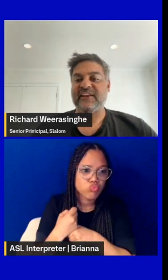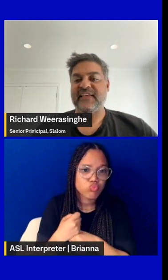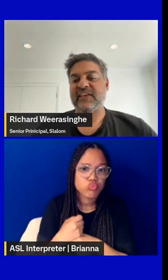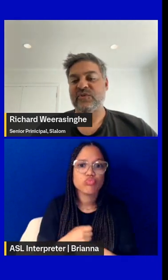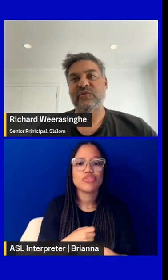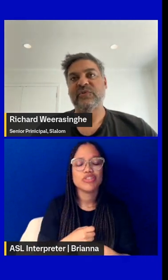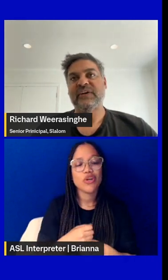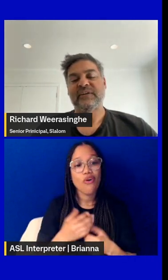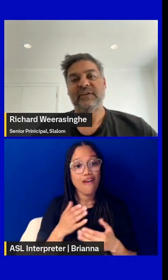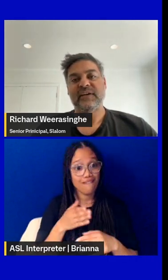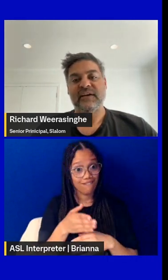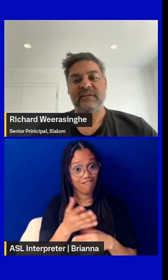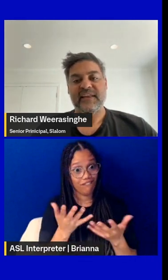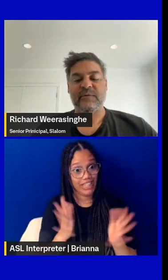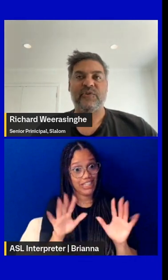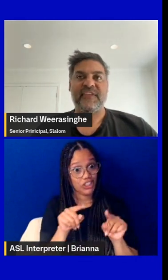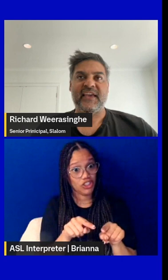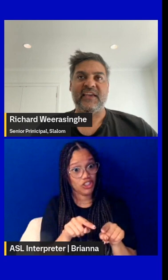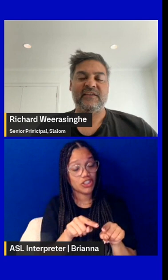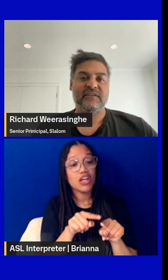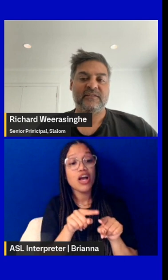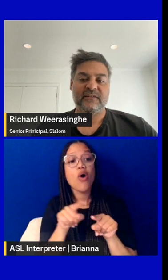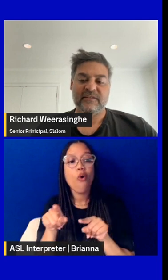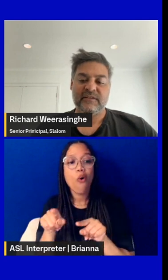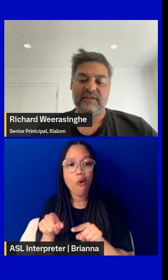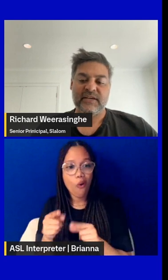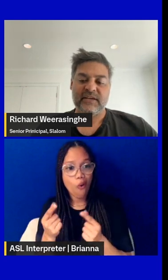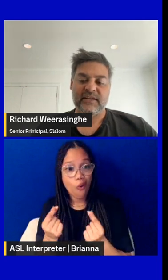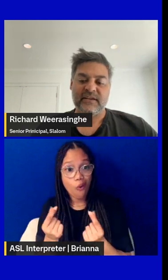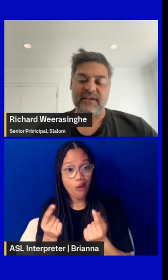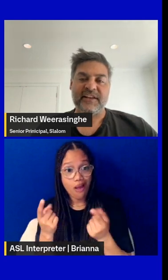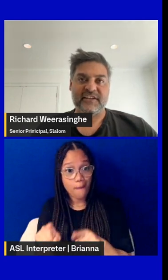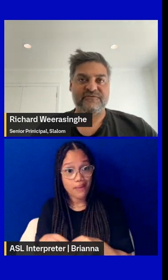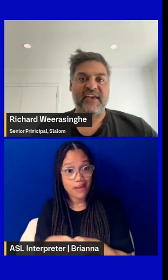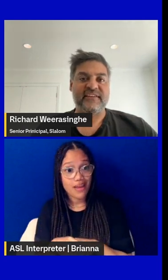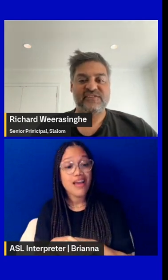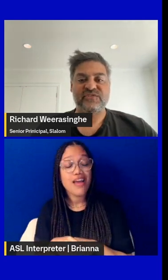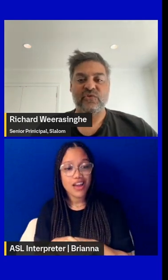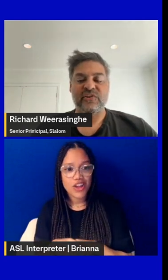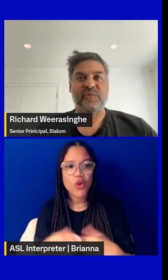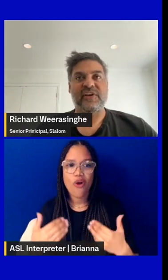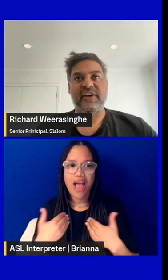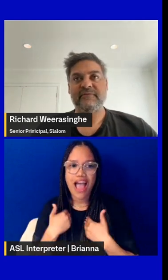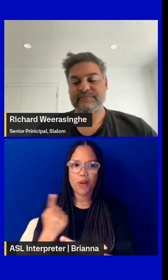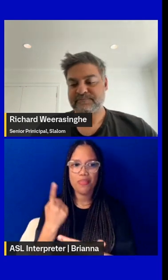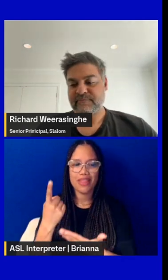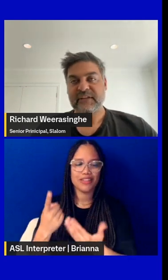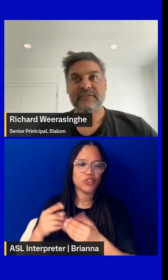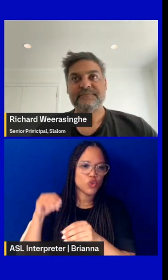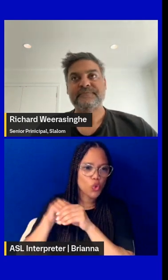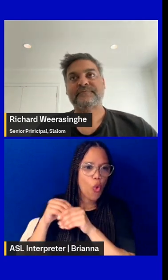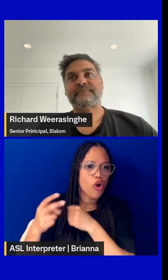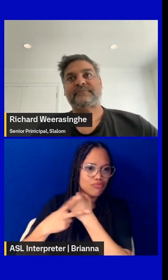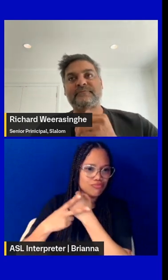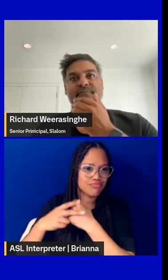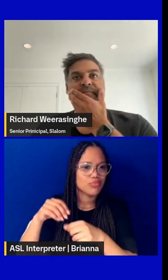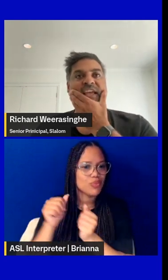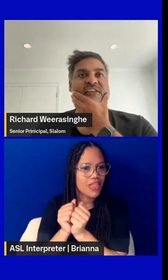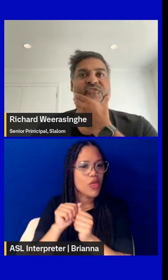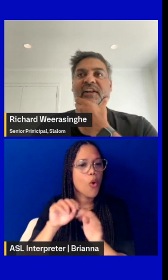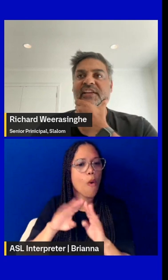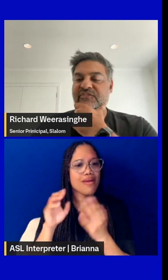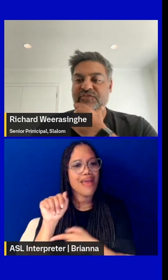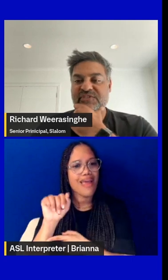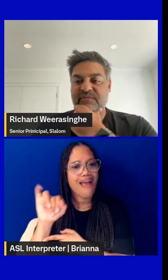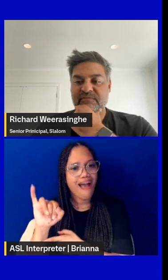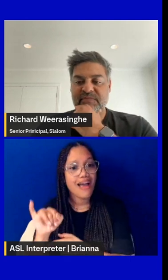at the end of that, you will end up with an artifact that's stored in OpenAI. And